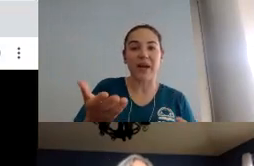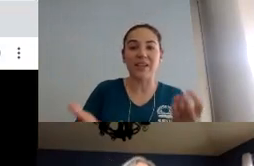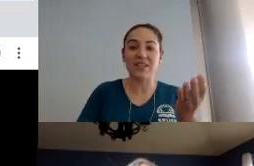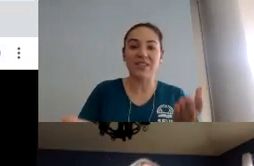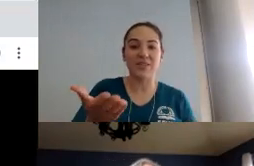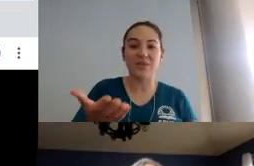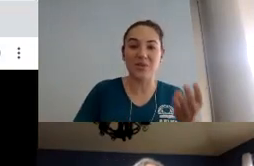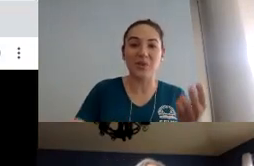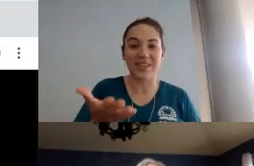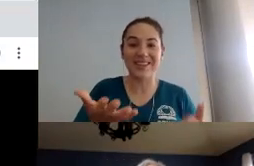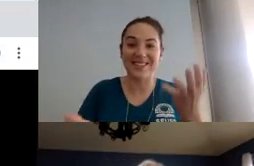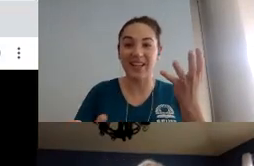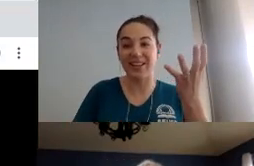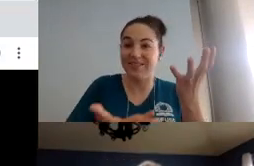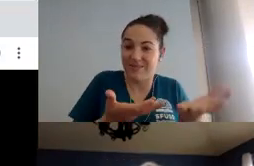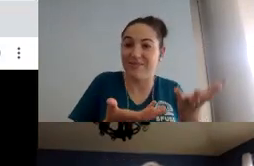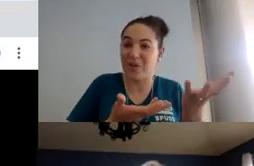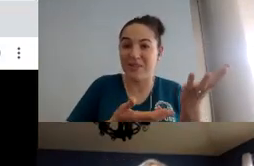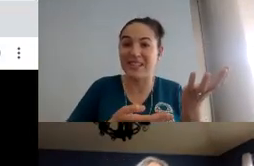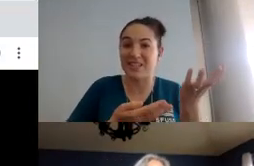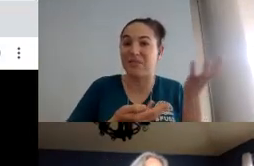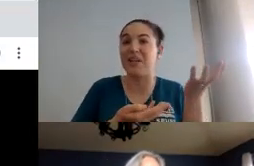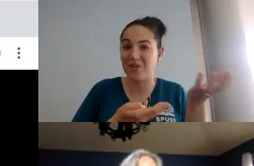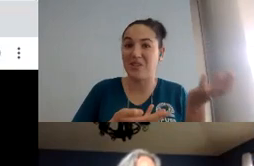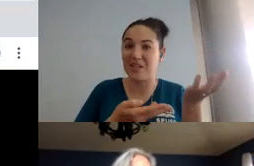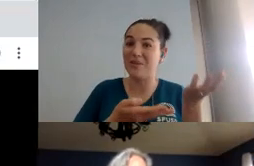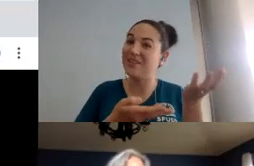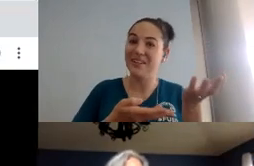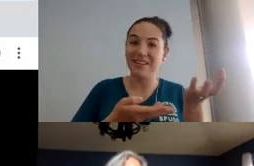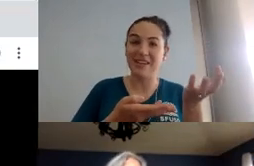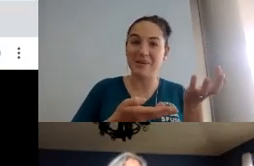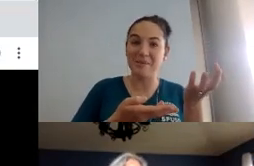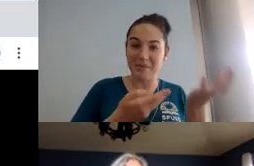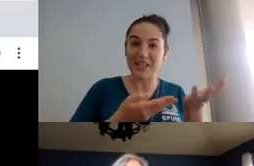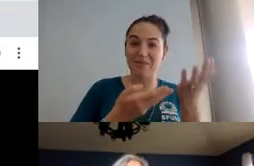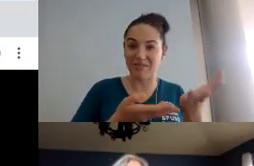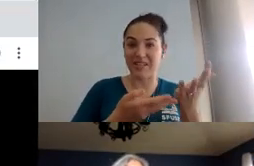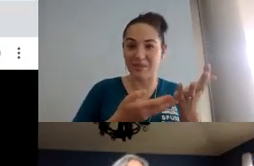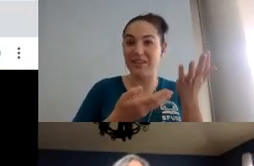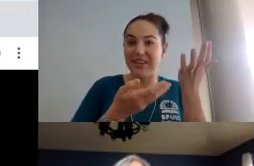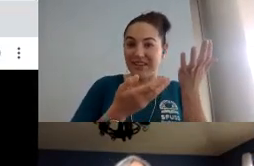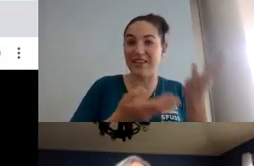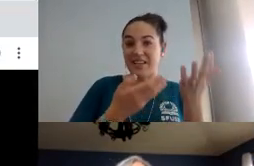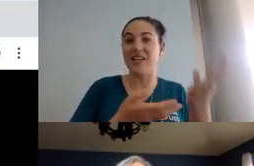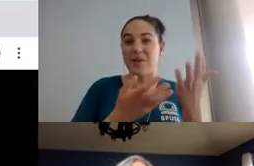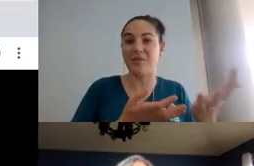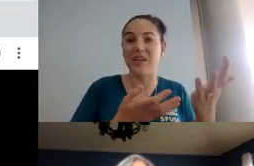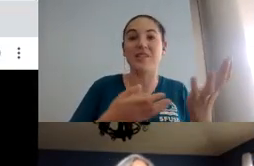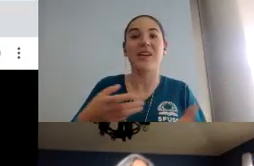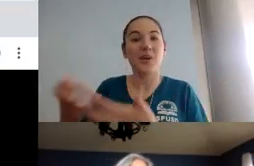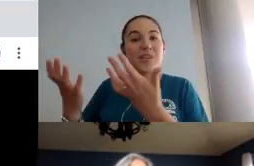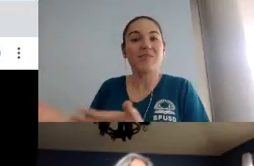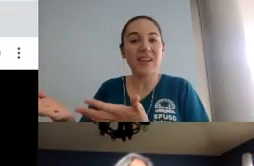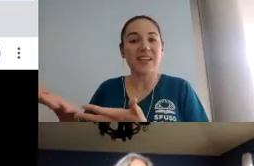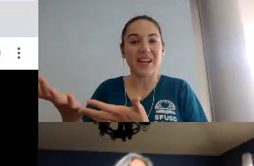of balance those two things, that like very realistic, very understandable need for flexibility and the anxiety around due